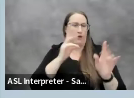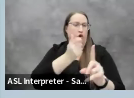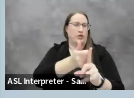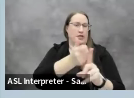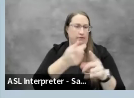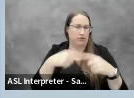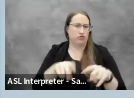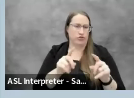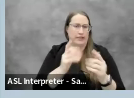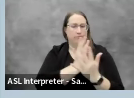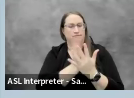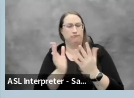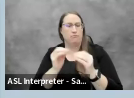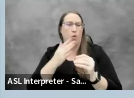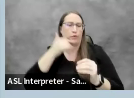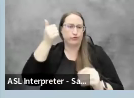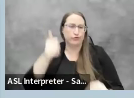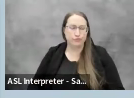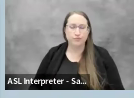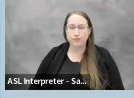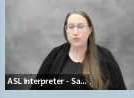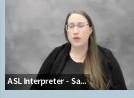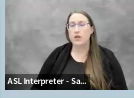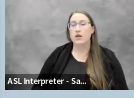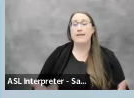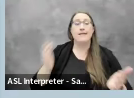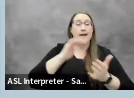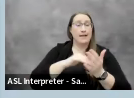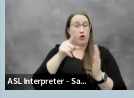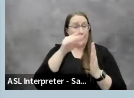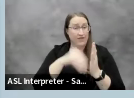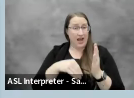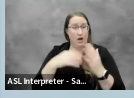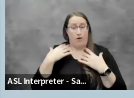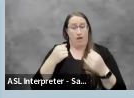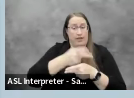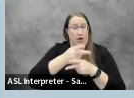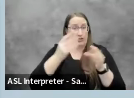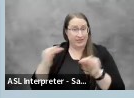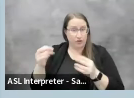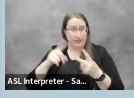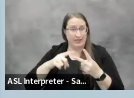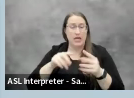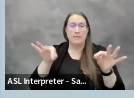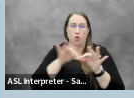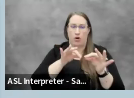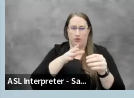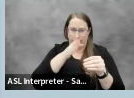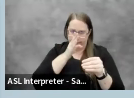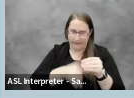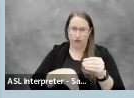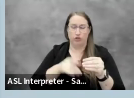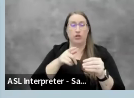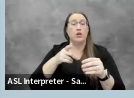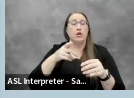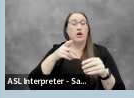during especially the later stages in life. But if you complete the healthcare directive, make sure to complete it, which means sign it in front of a